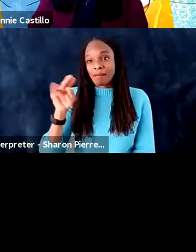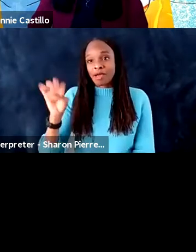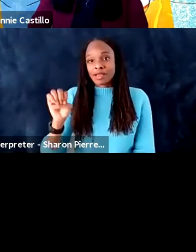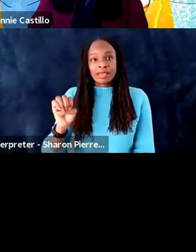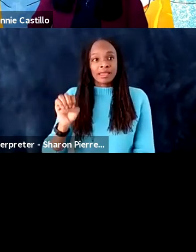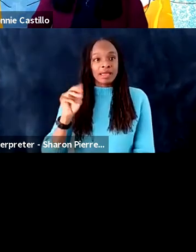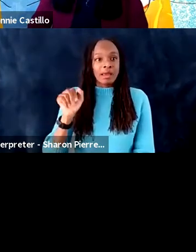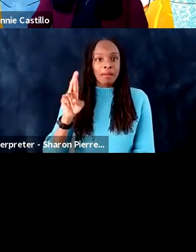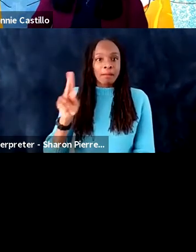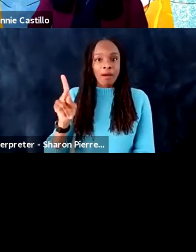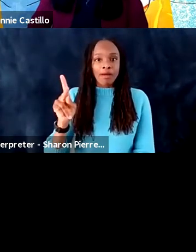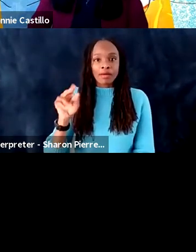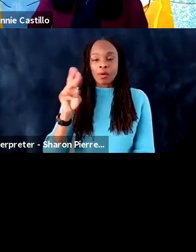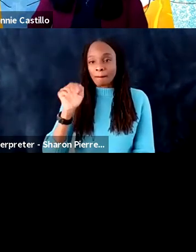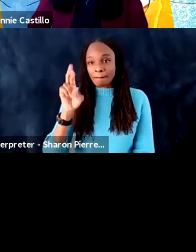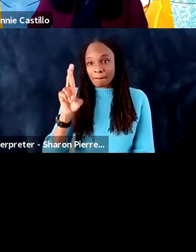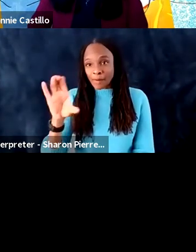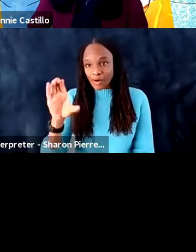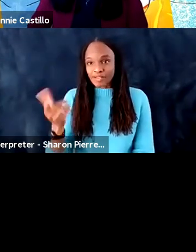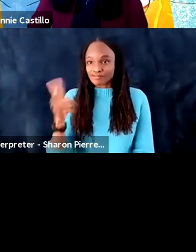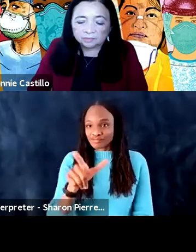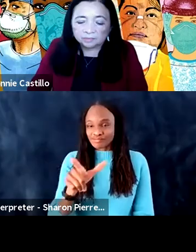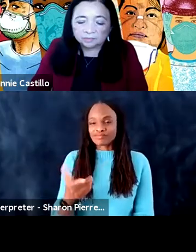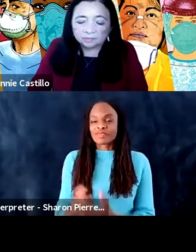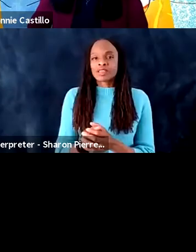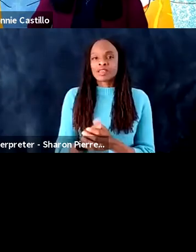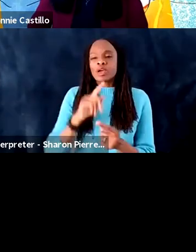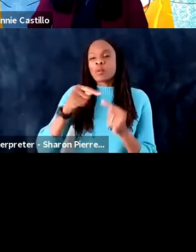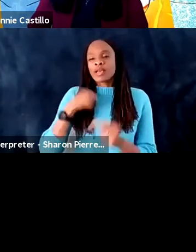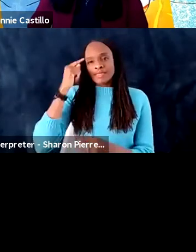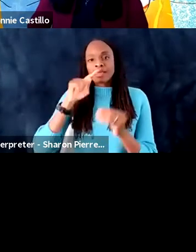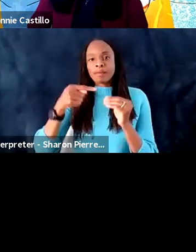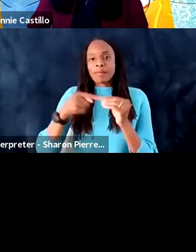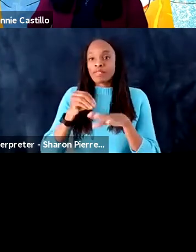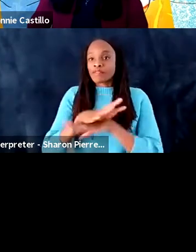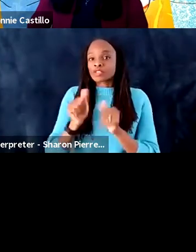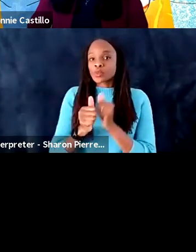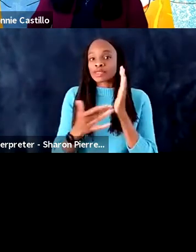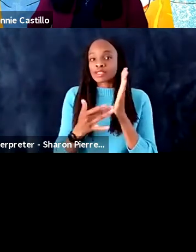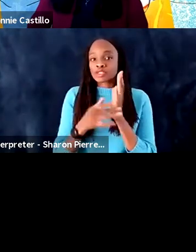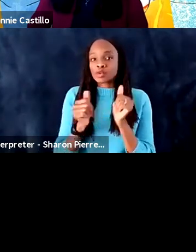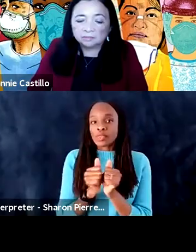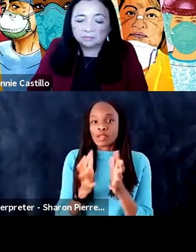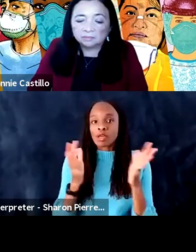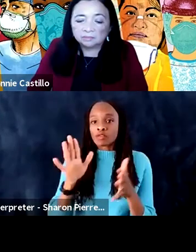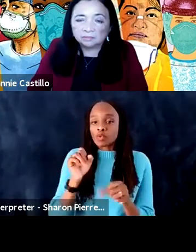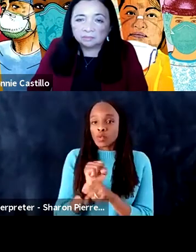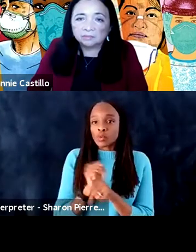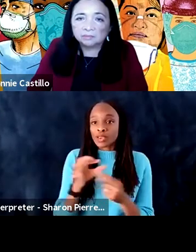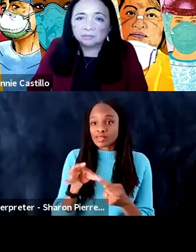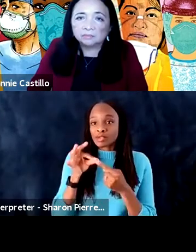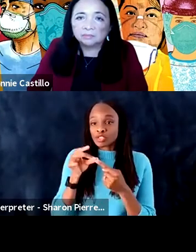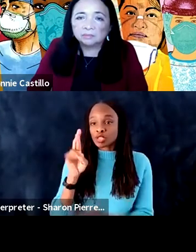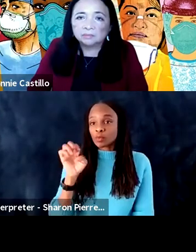time to turn to you again. When I think of the effects of technology on a lot of your workers, especially retail, it just has